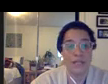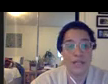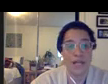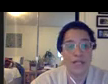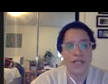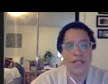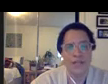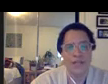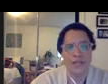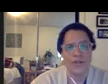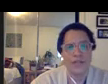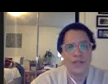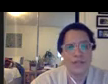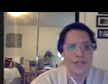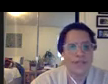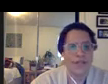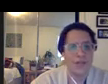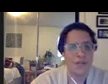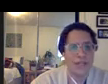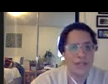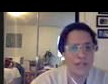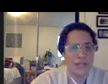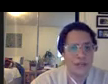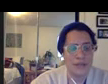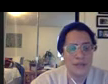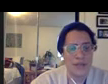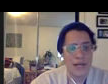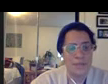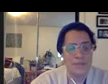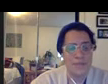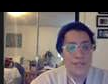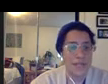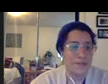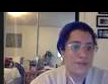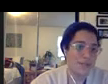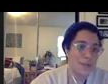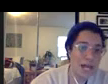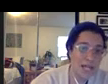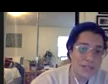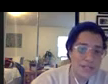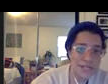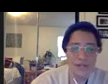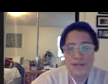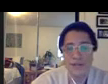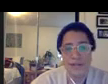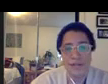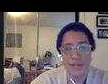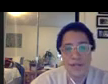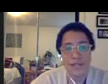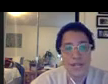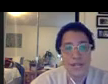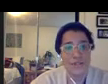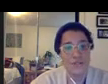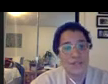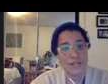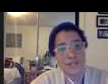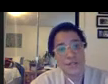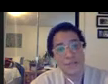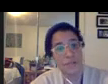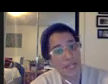body to focus on. Those things culminated in safe streets policy,